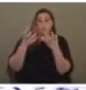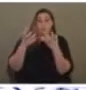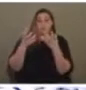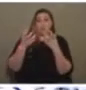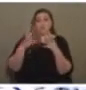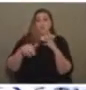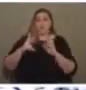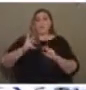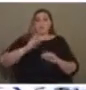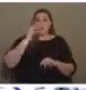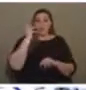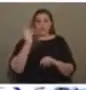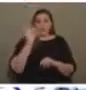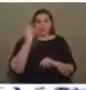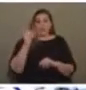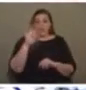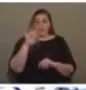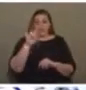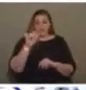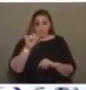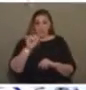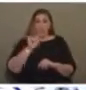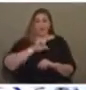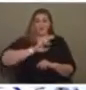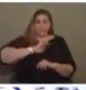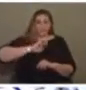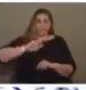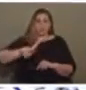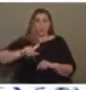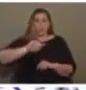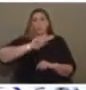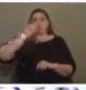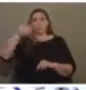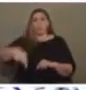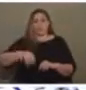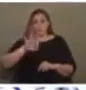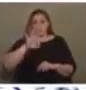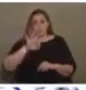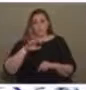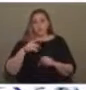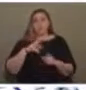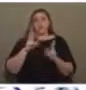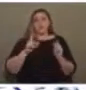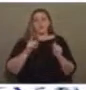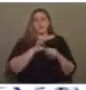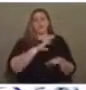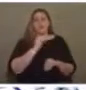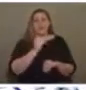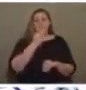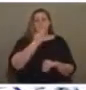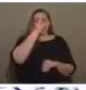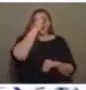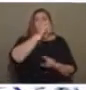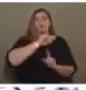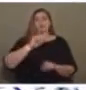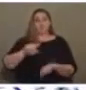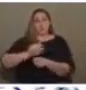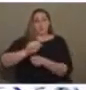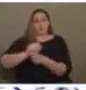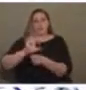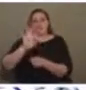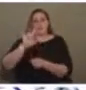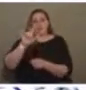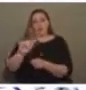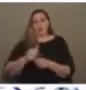are leaving Florida to aim for. If you think about labor requirements, in Puerto Rico, the